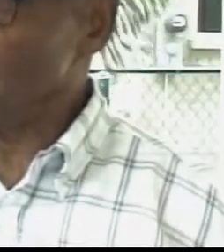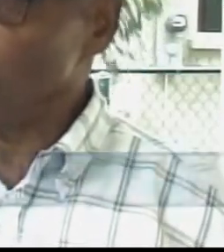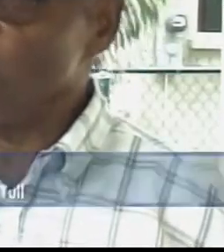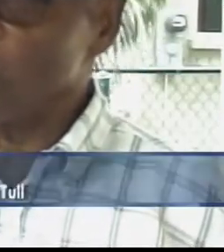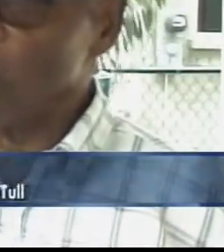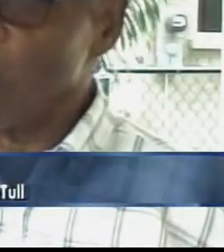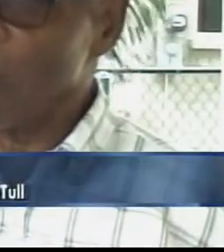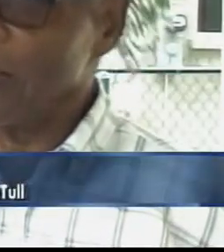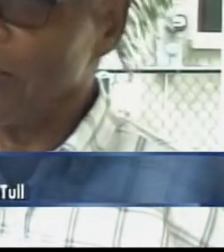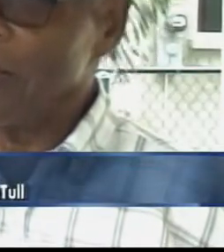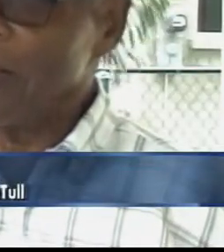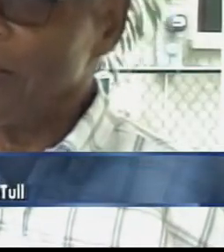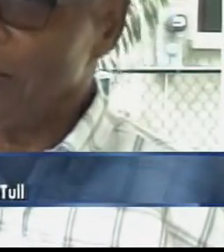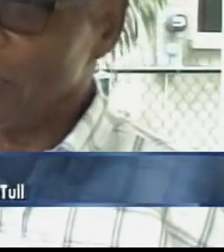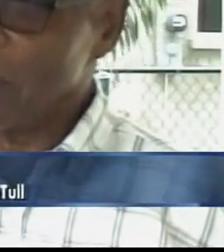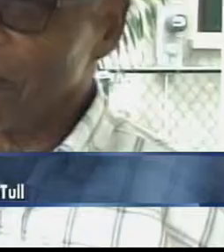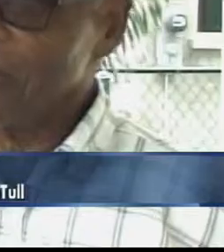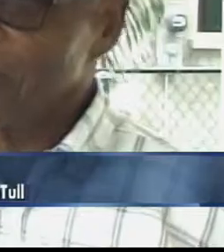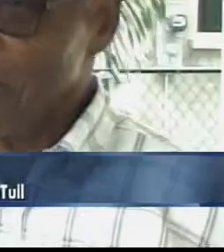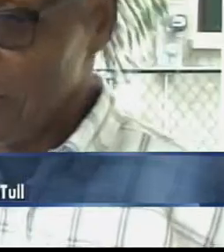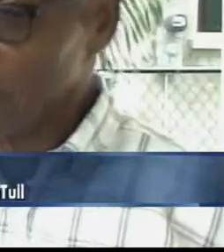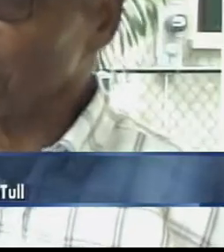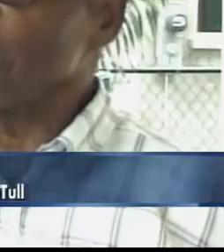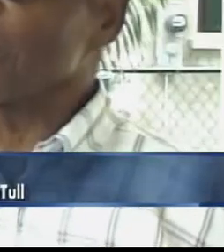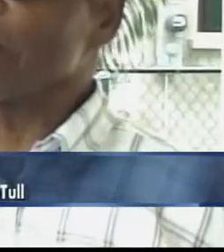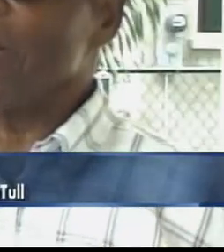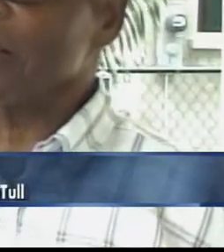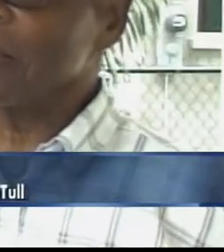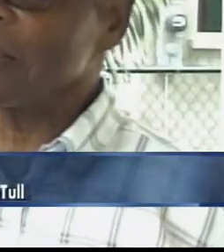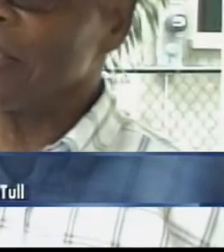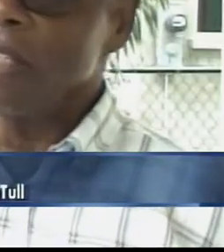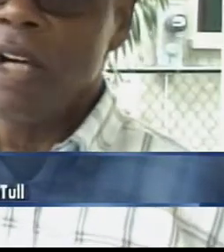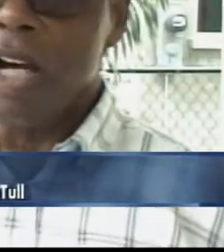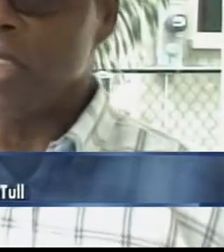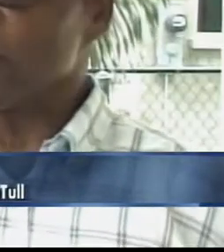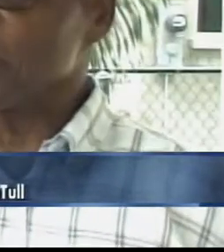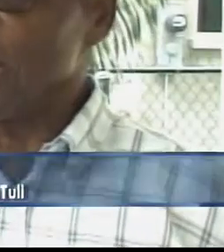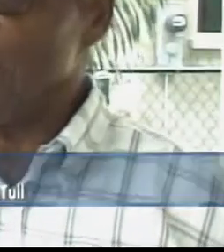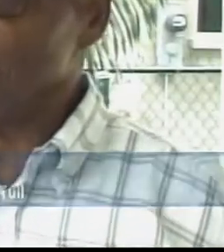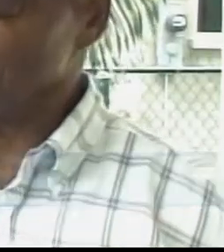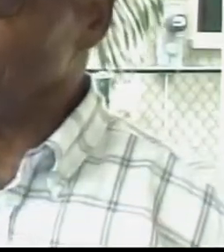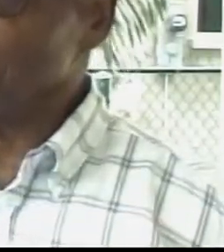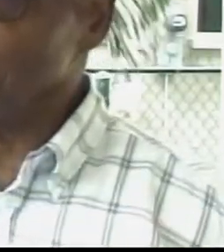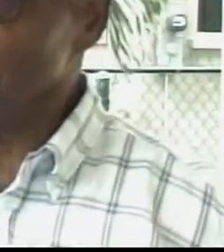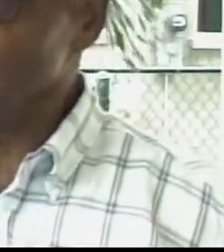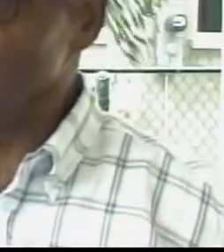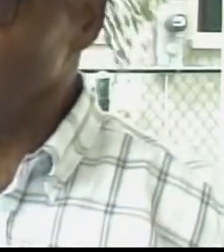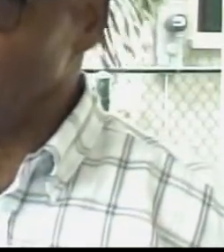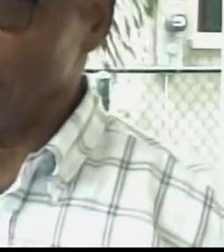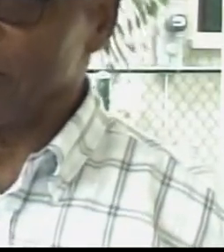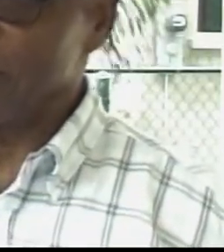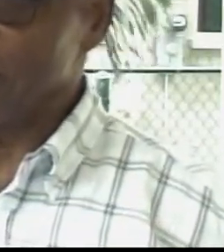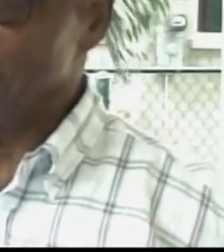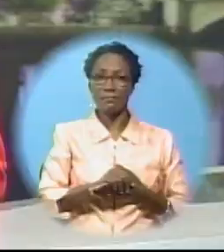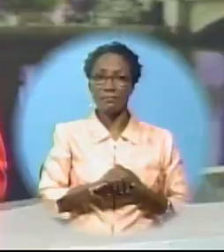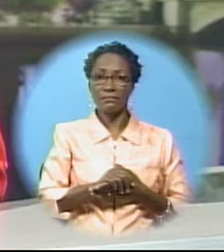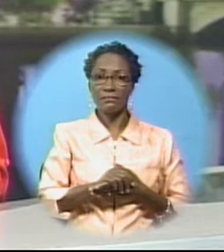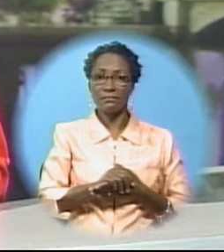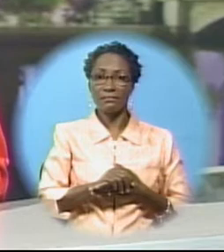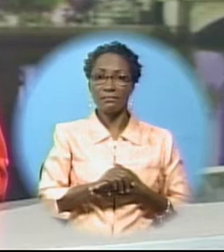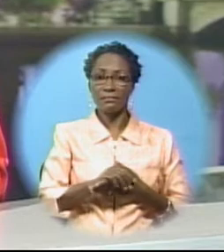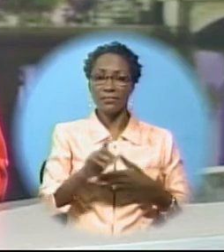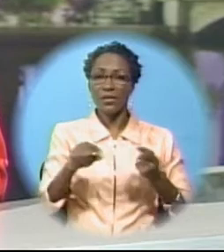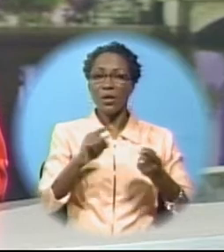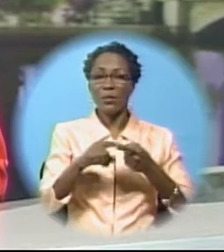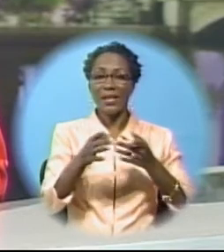place, Hopewell in St. Thomas. She used to go there to practice, and she was singing alto from the time I know her.